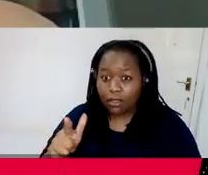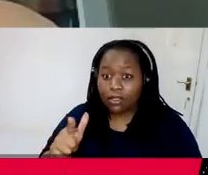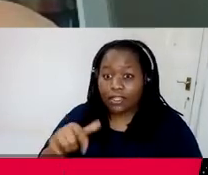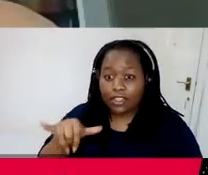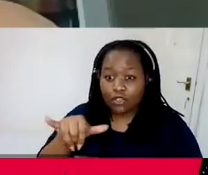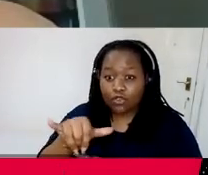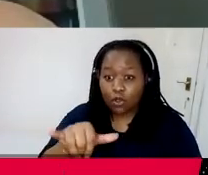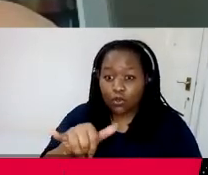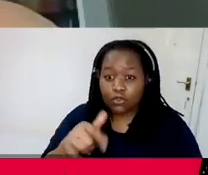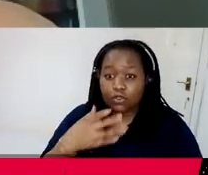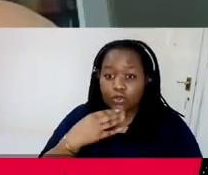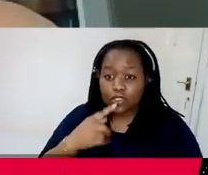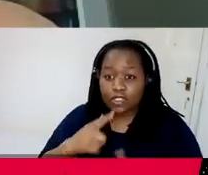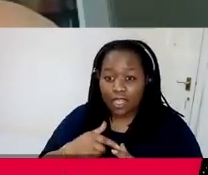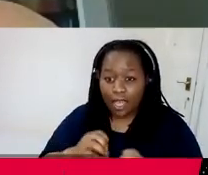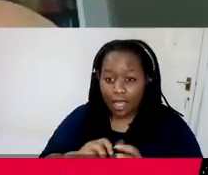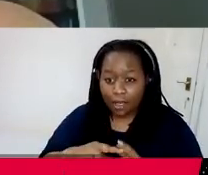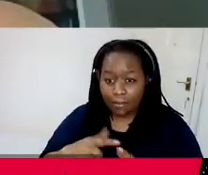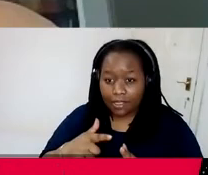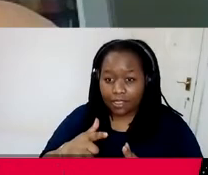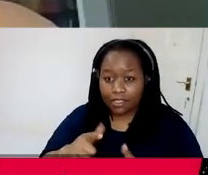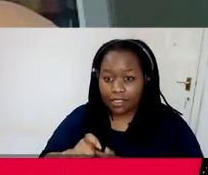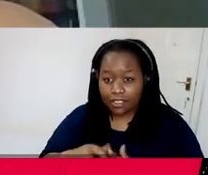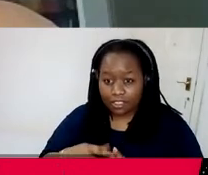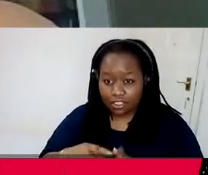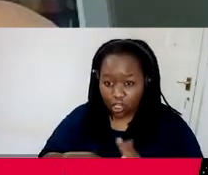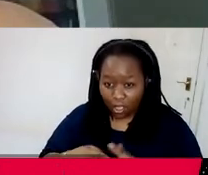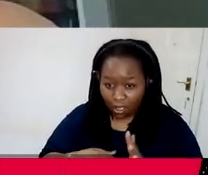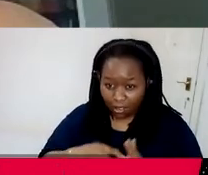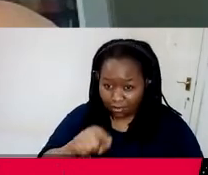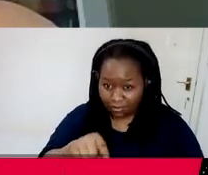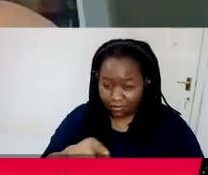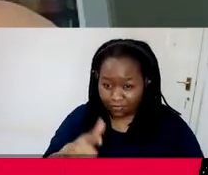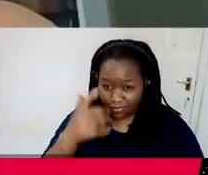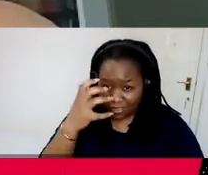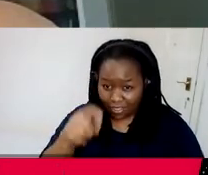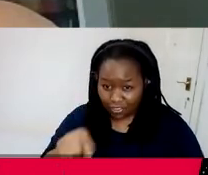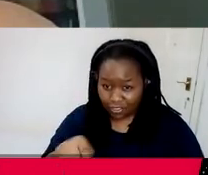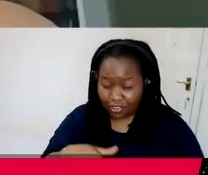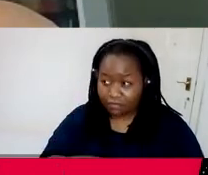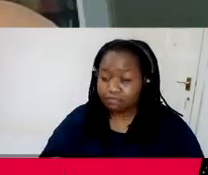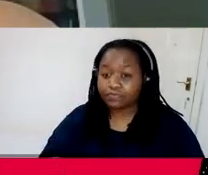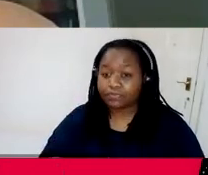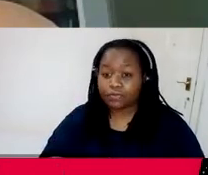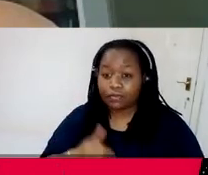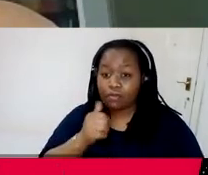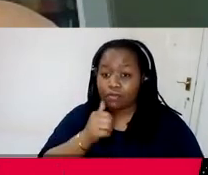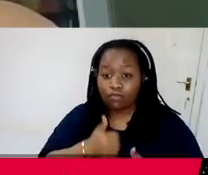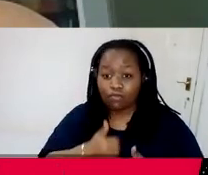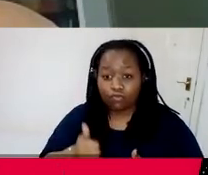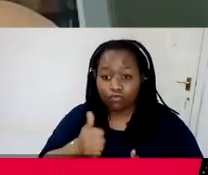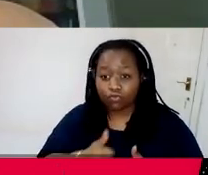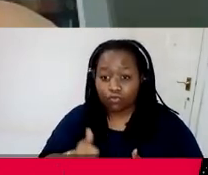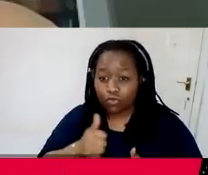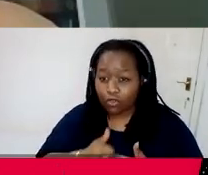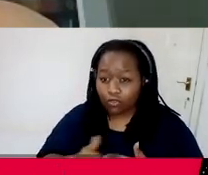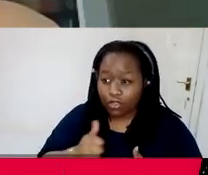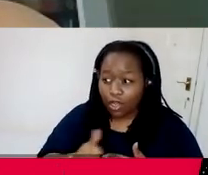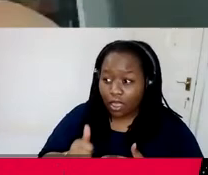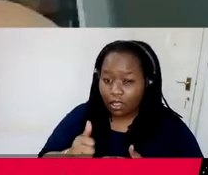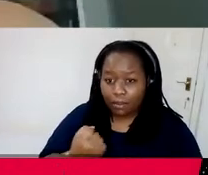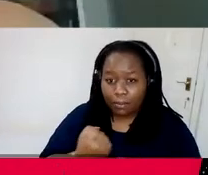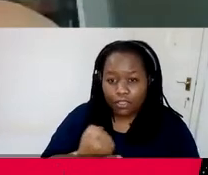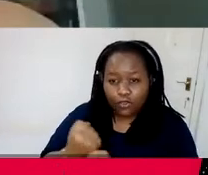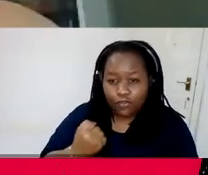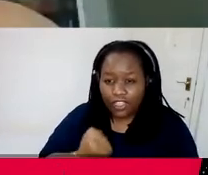manufacturers can also sometimes inadvertently or on purpose, and that's, you know, it's all, to me, it's all very ambiguous,